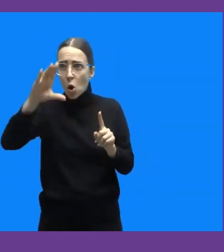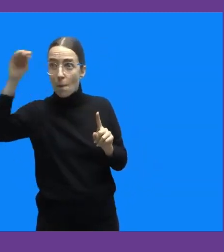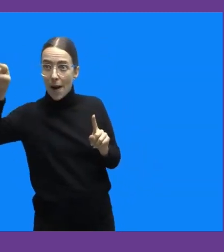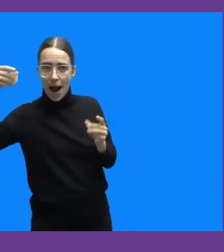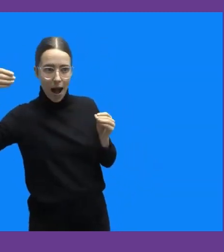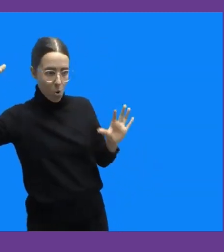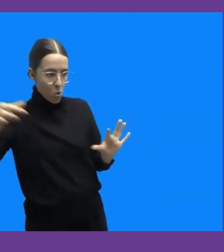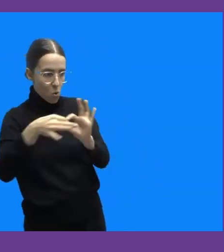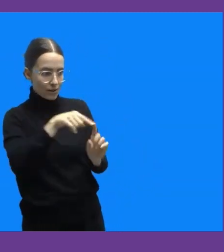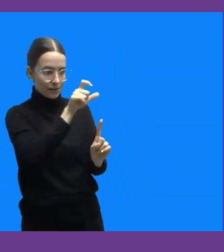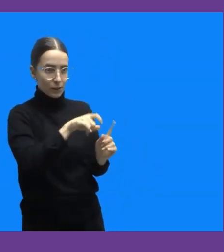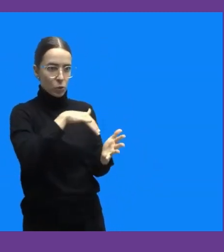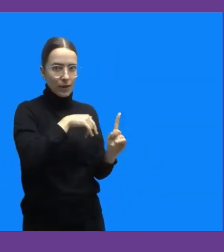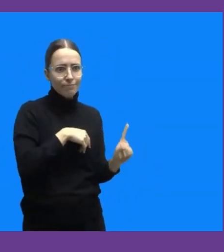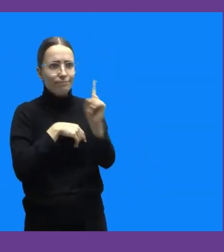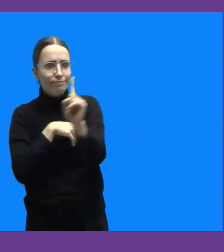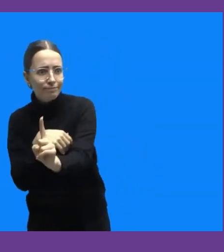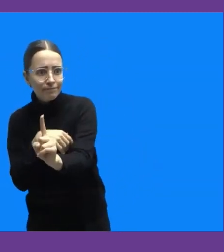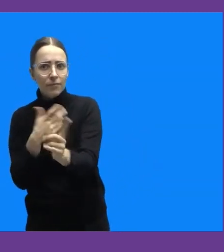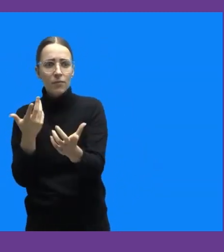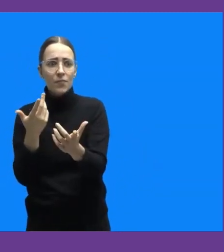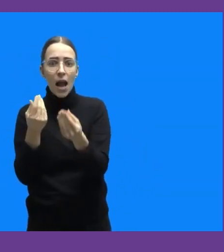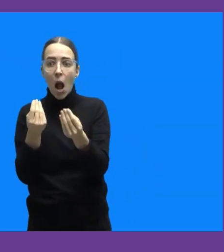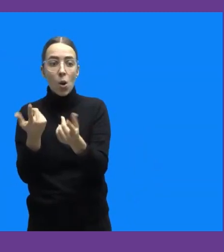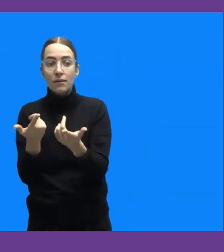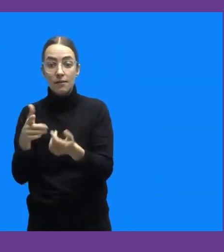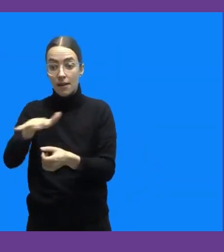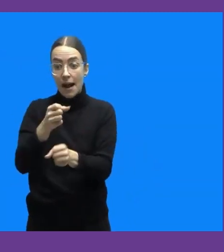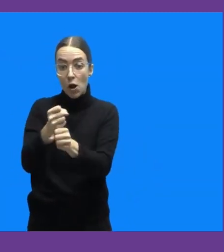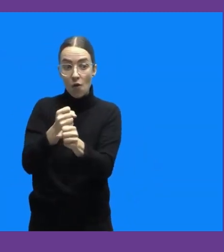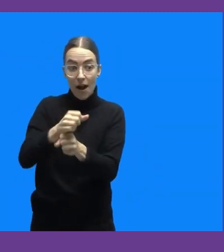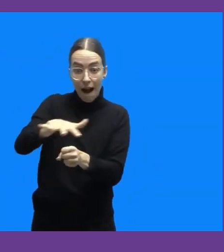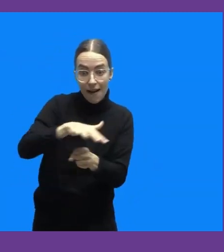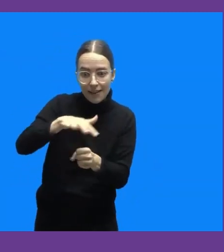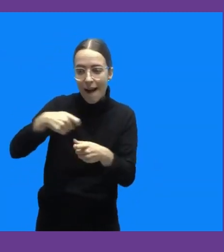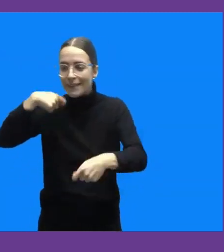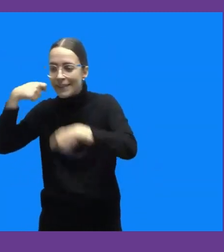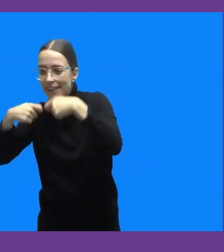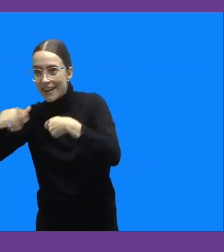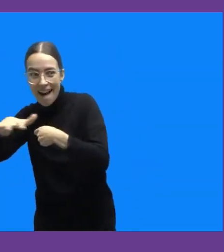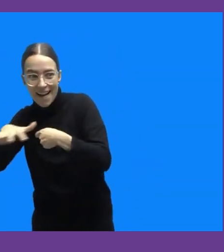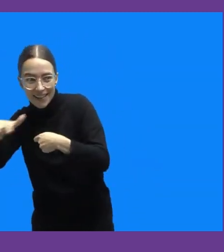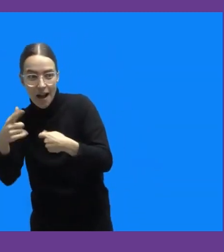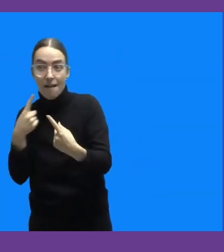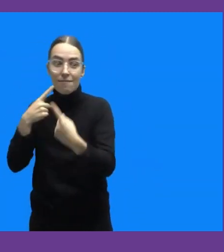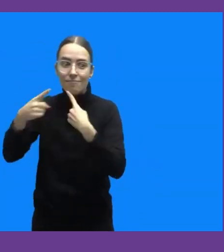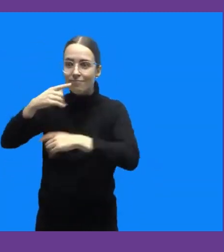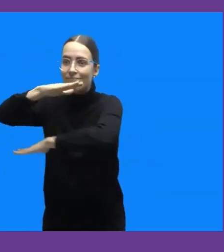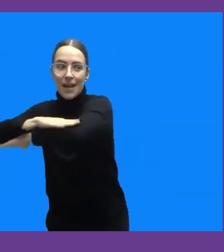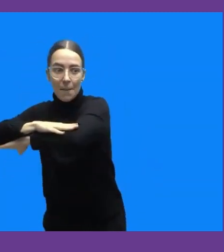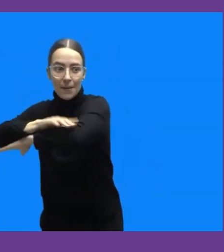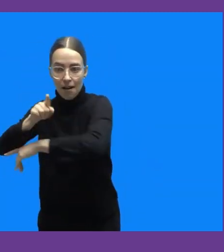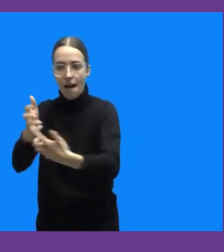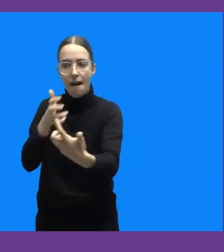so from the funding from the government allowed the School of Nursing to create this programme, which gave these students with intellectual disabilities jobs within the companies